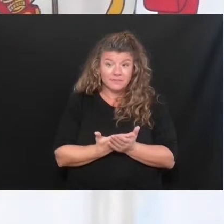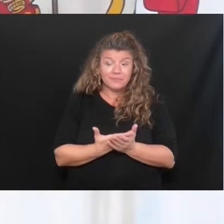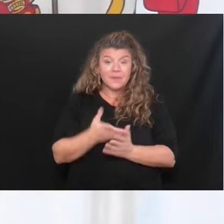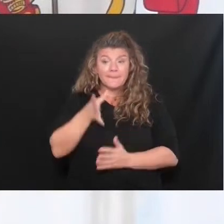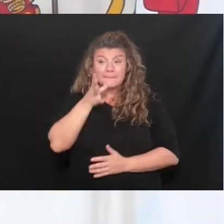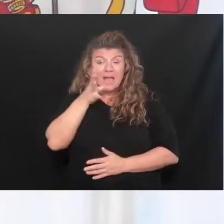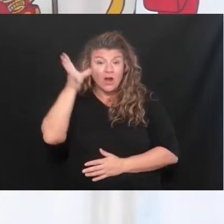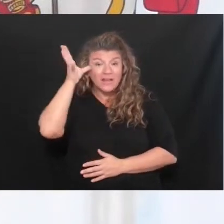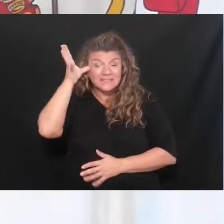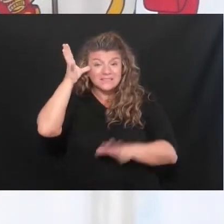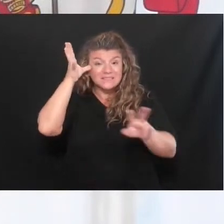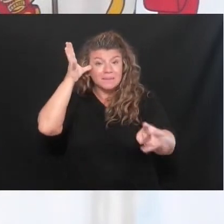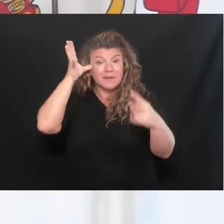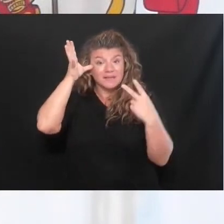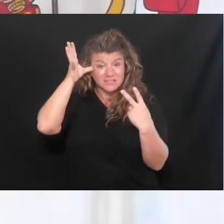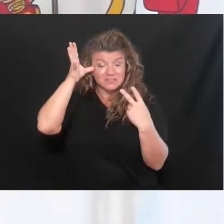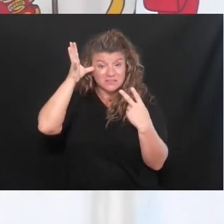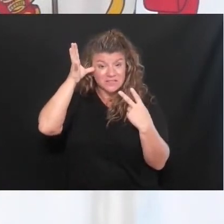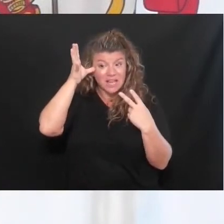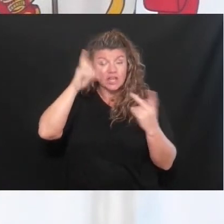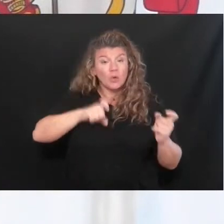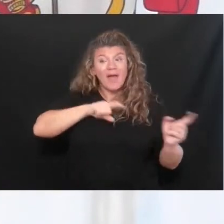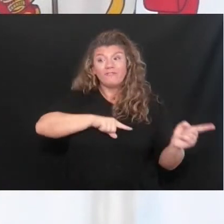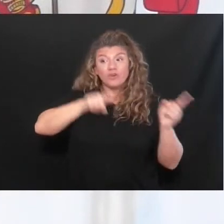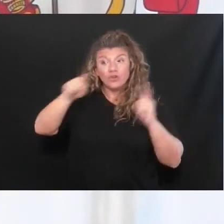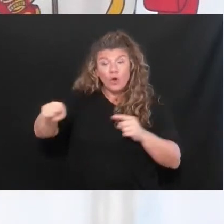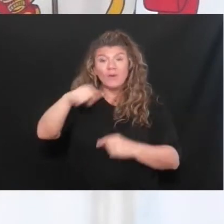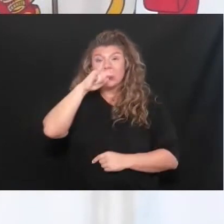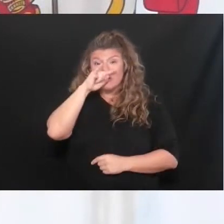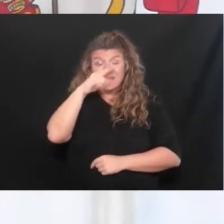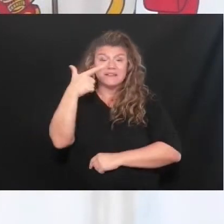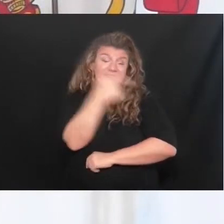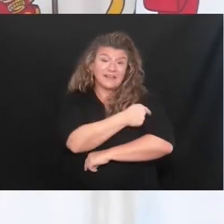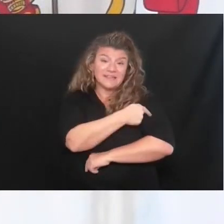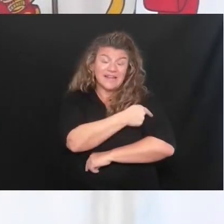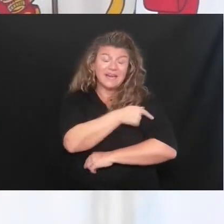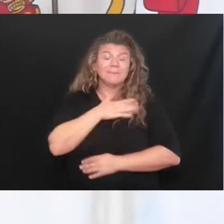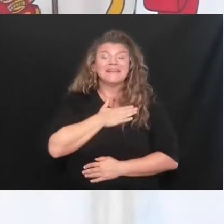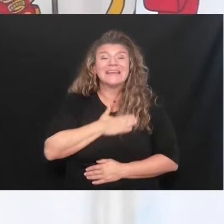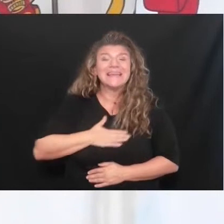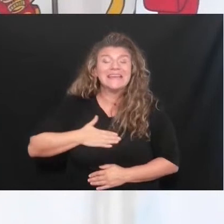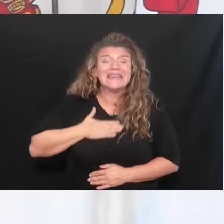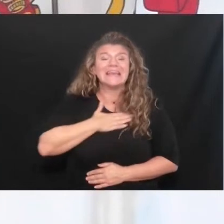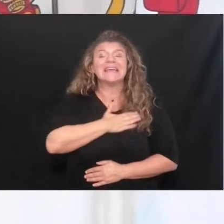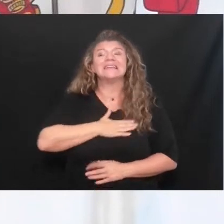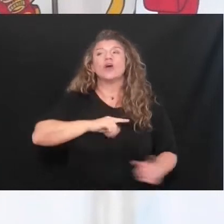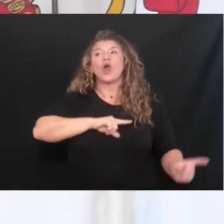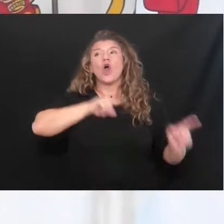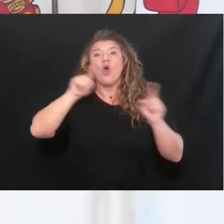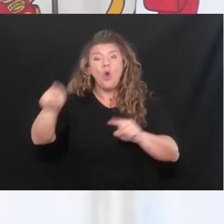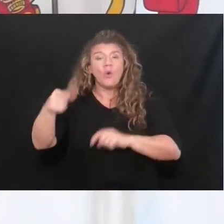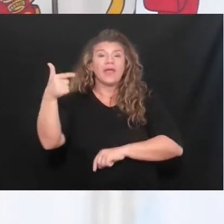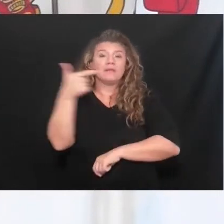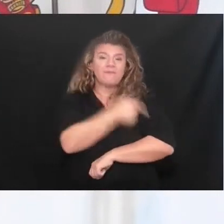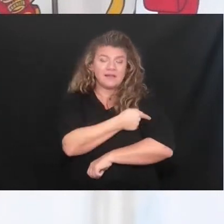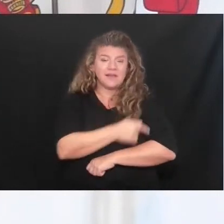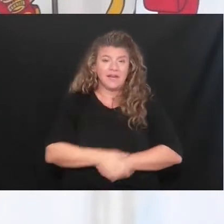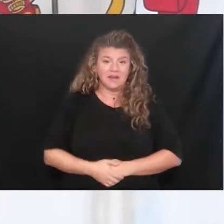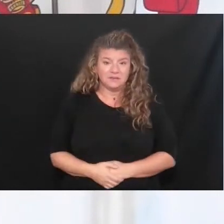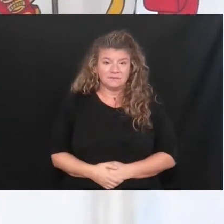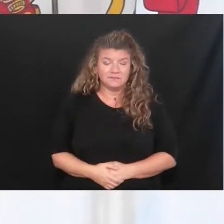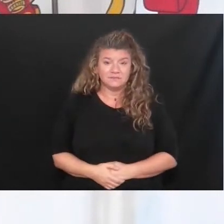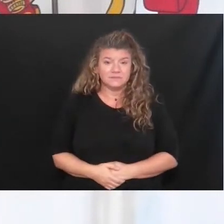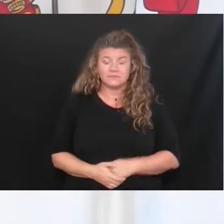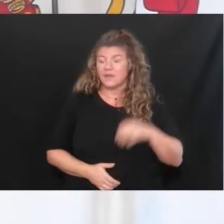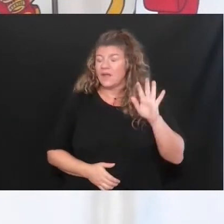Parents, listen to me about getting your kids vaccinated. Please get your kids vaccinated.